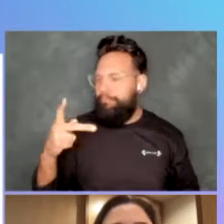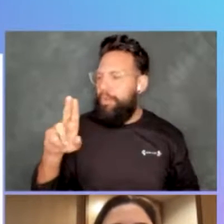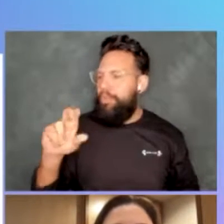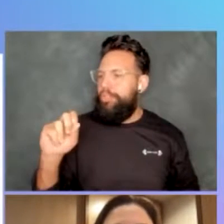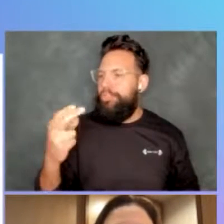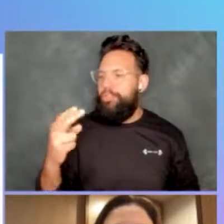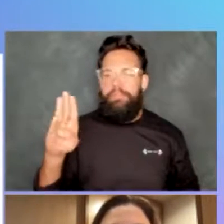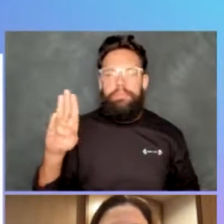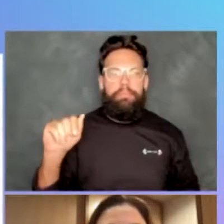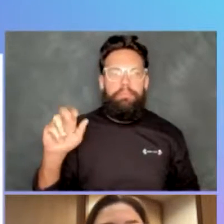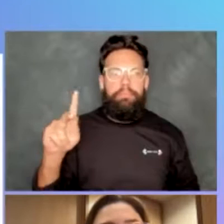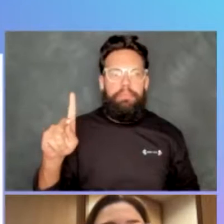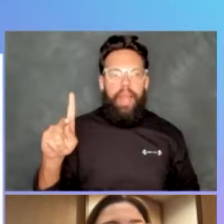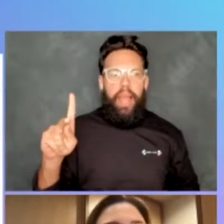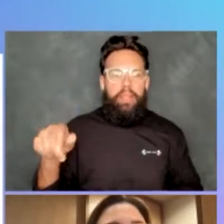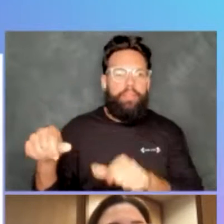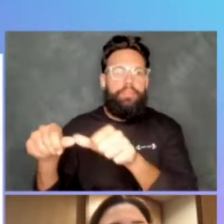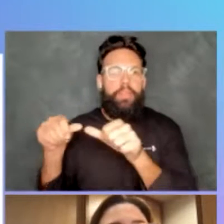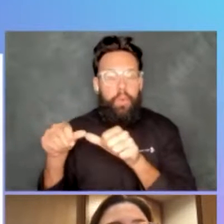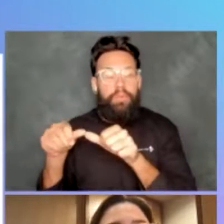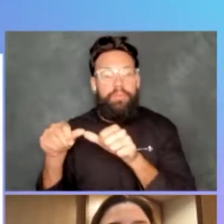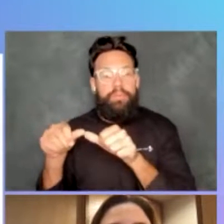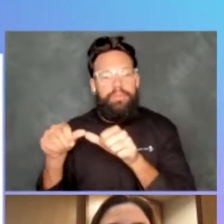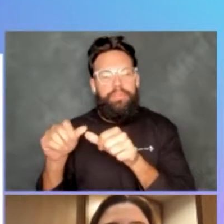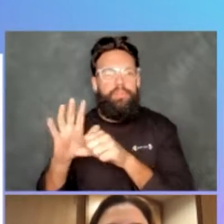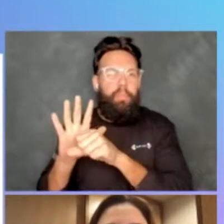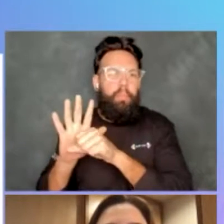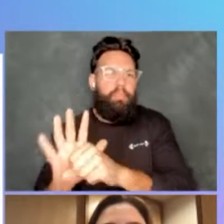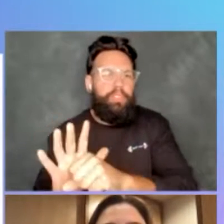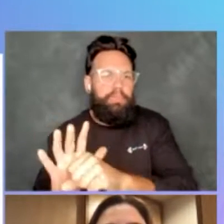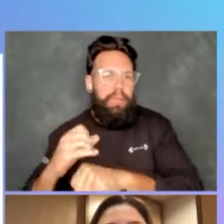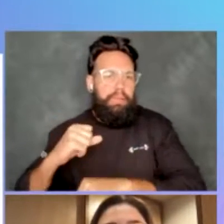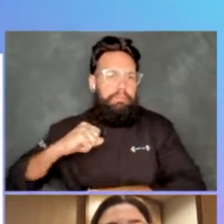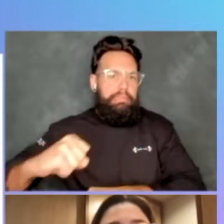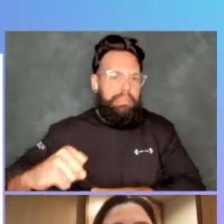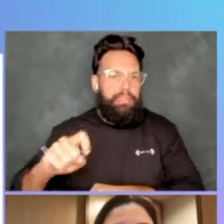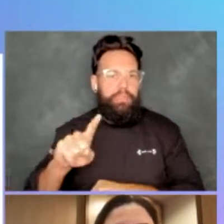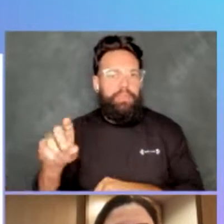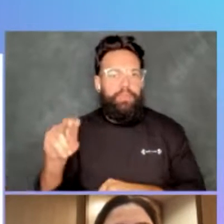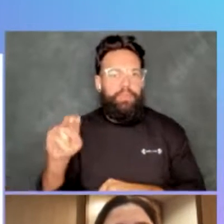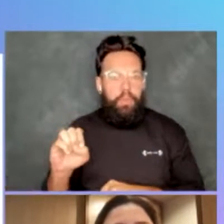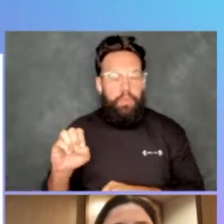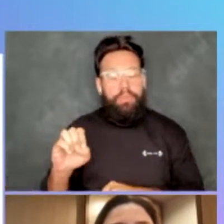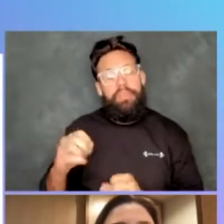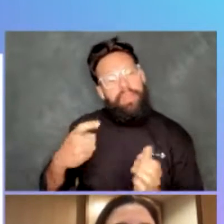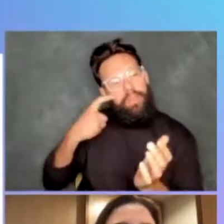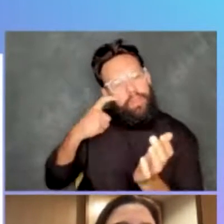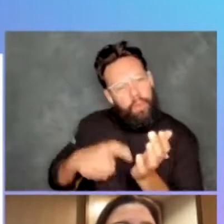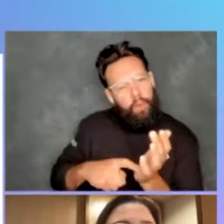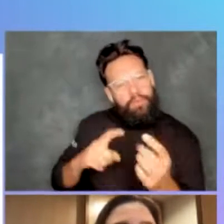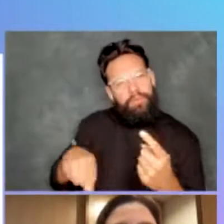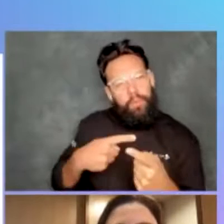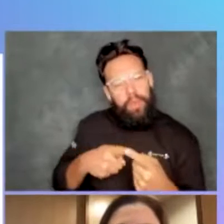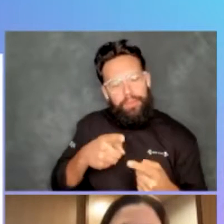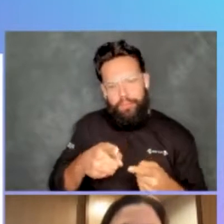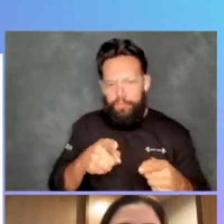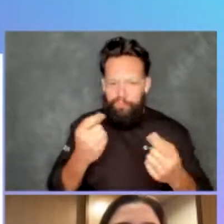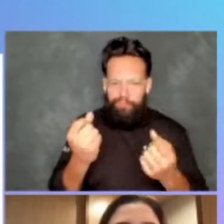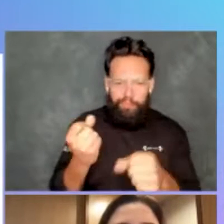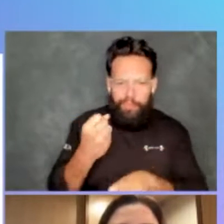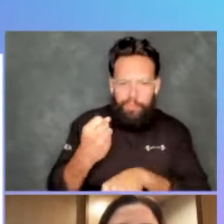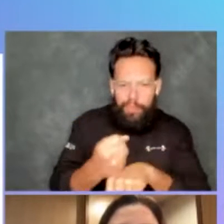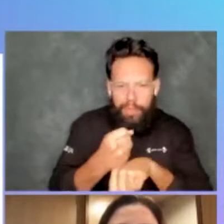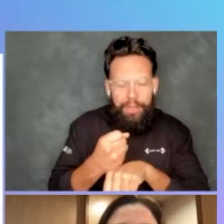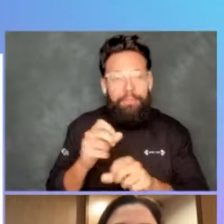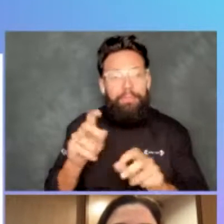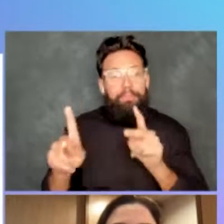observed is when you start getting pushback, it can be really easy to feel overwhelmed and to feel like you need everybody on board